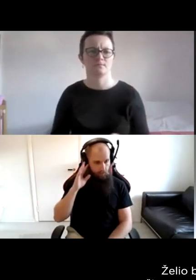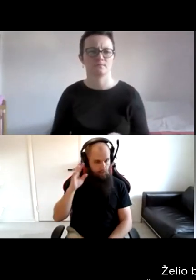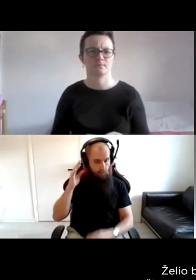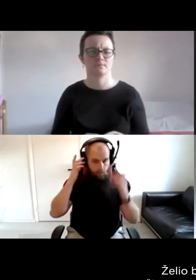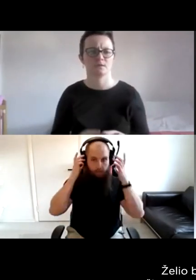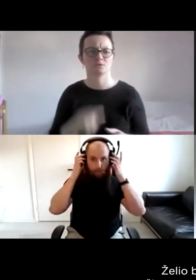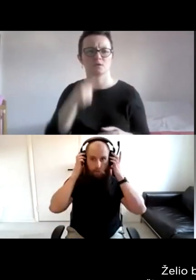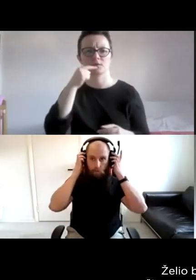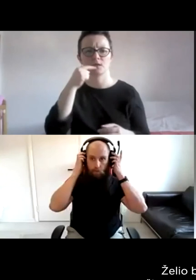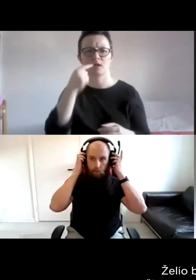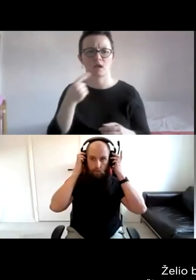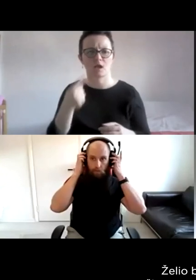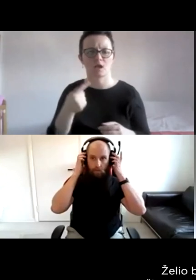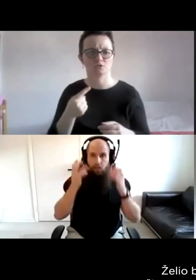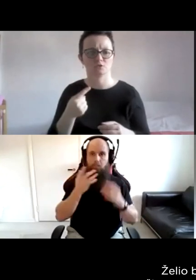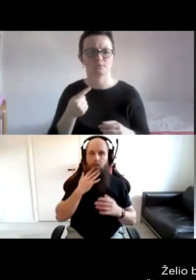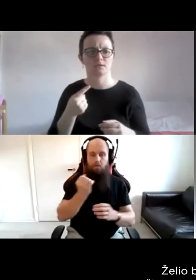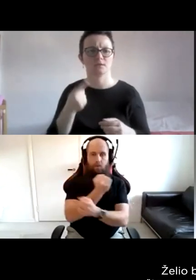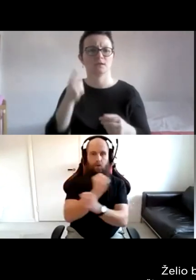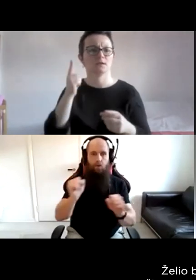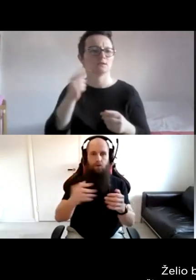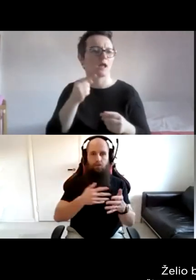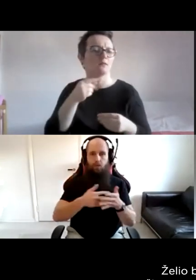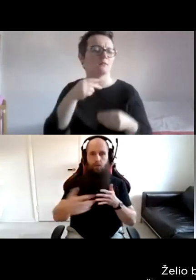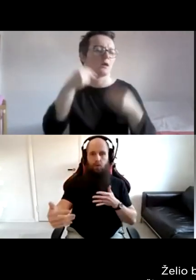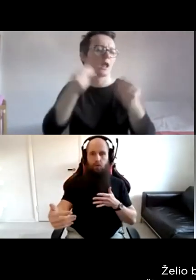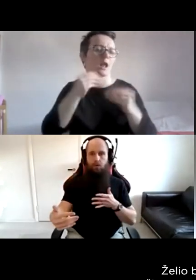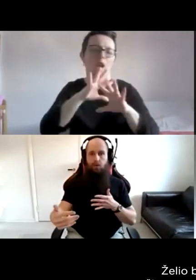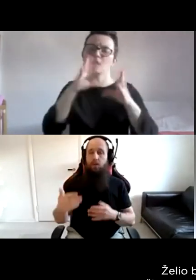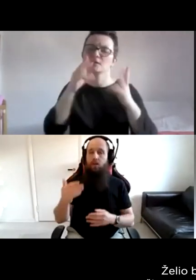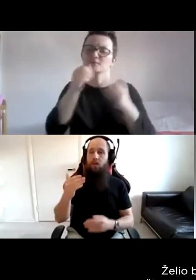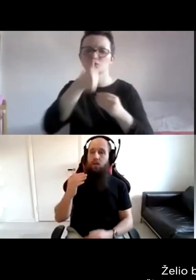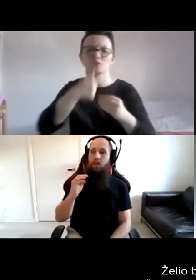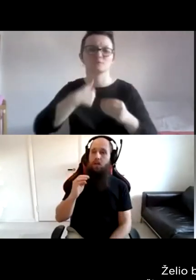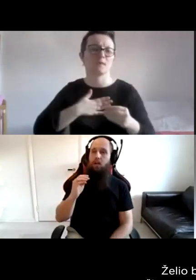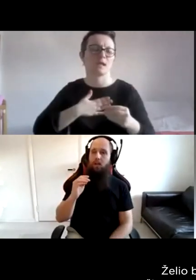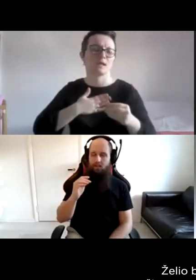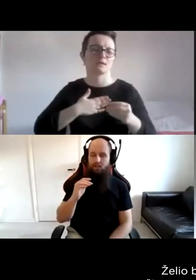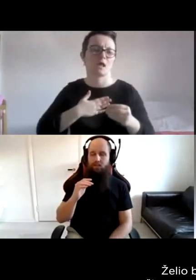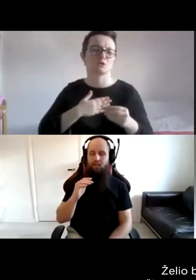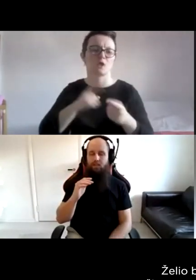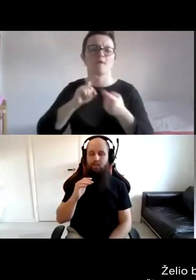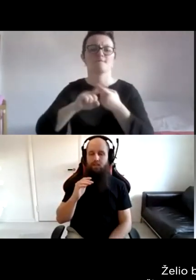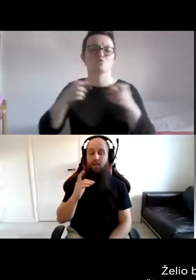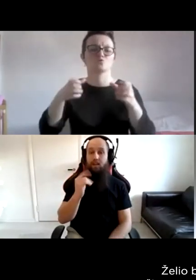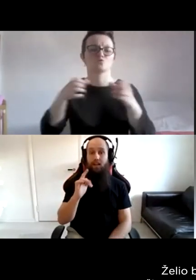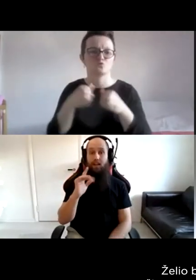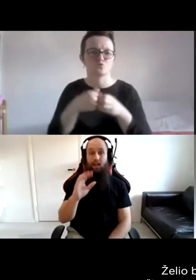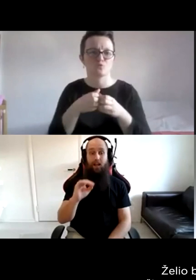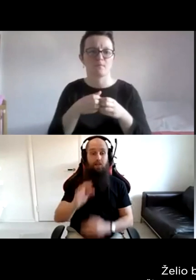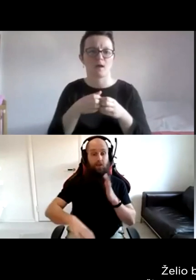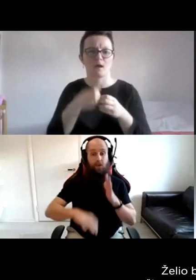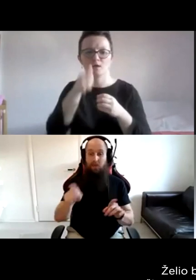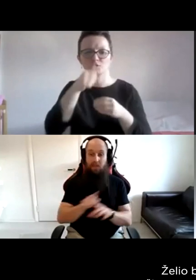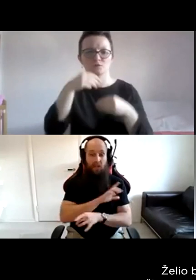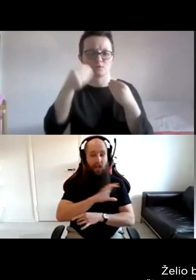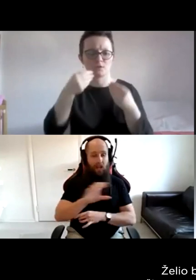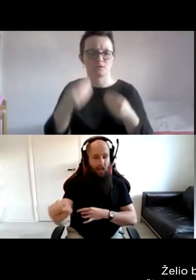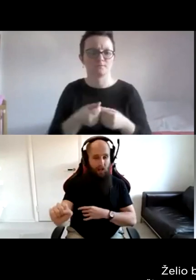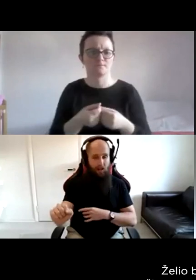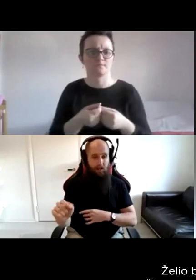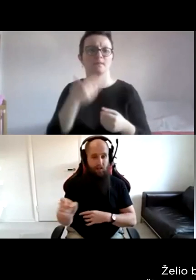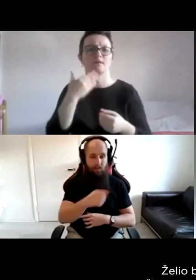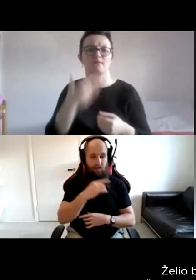da kažem da je uglavnom spomenula sve ono što... I'd like to say that Leila mentioned pretty much everything that we mentioned in